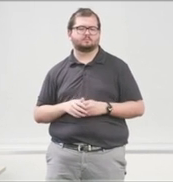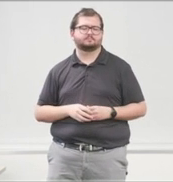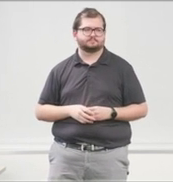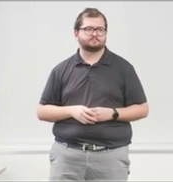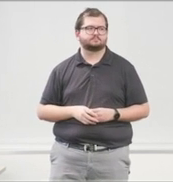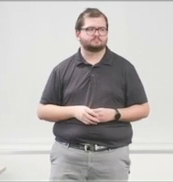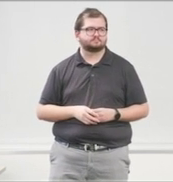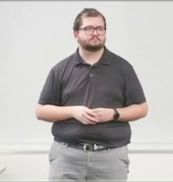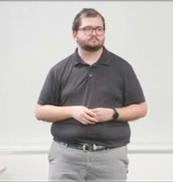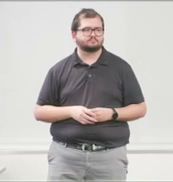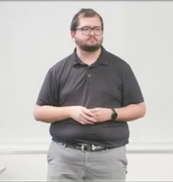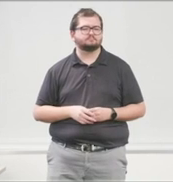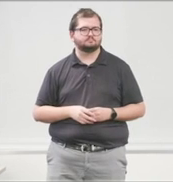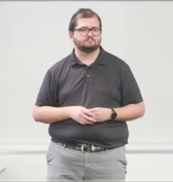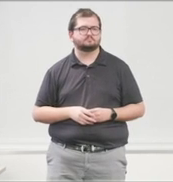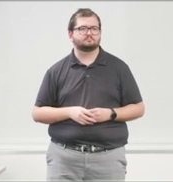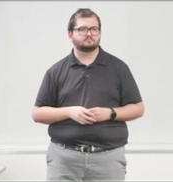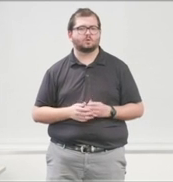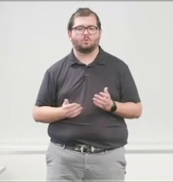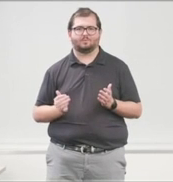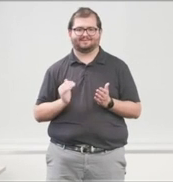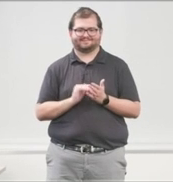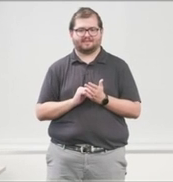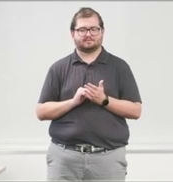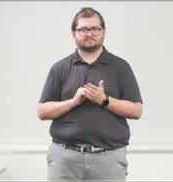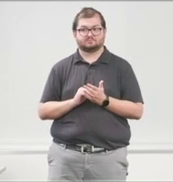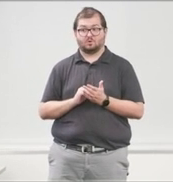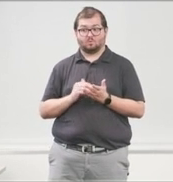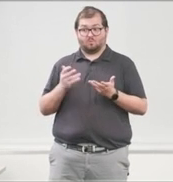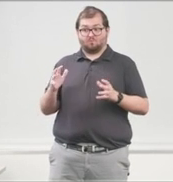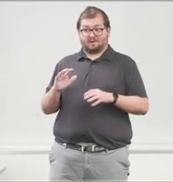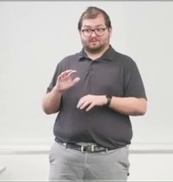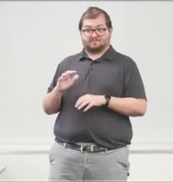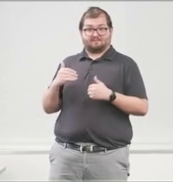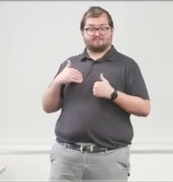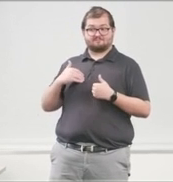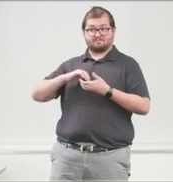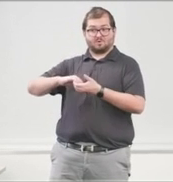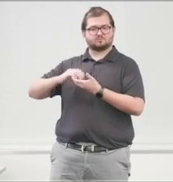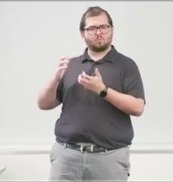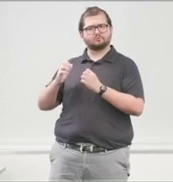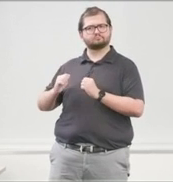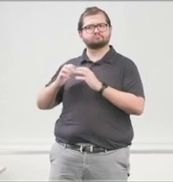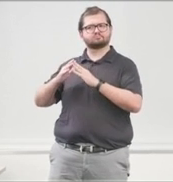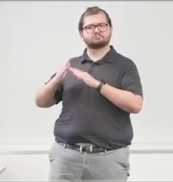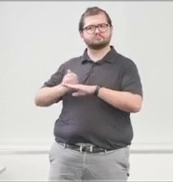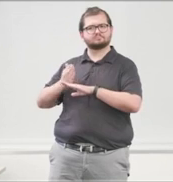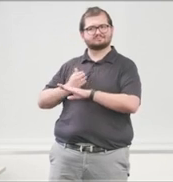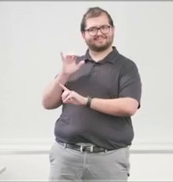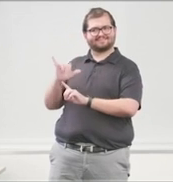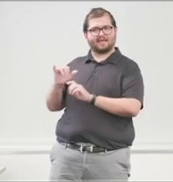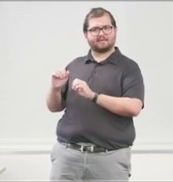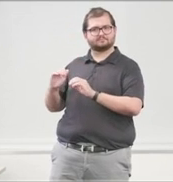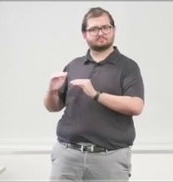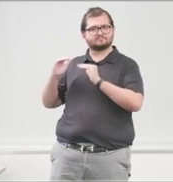So like I mentioned, I wanted to build on the existing partnerships and work with our partners to inform our